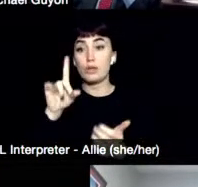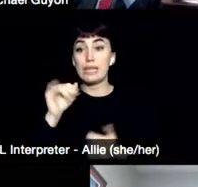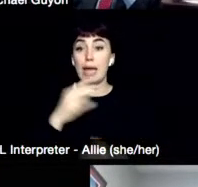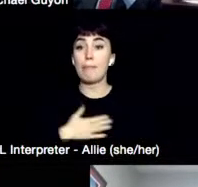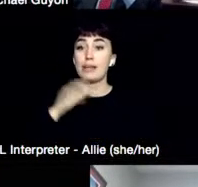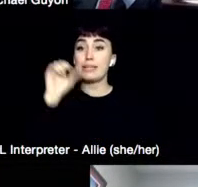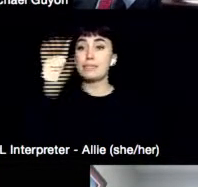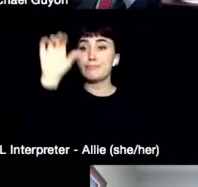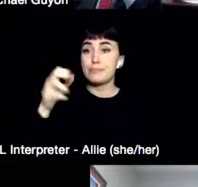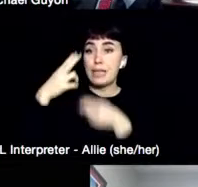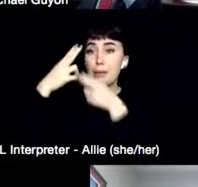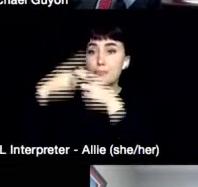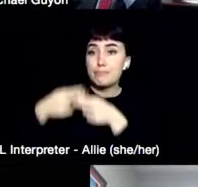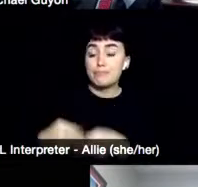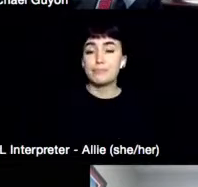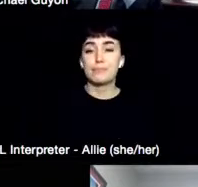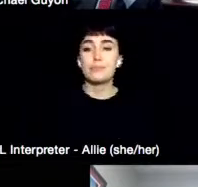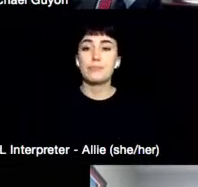roll.